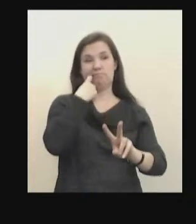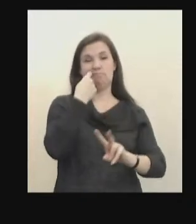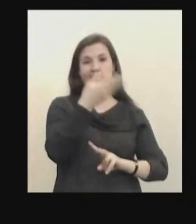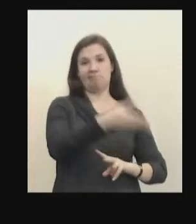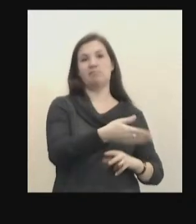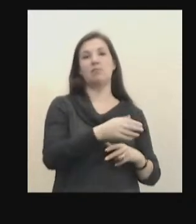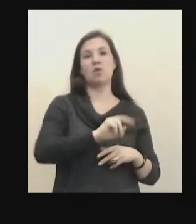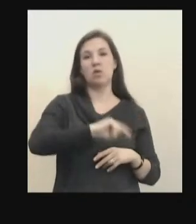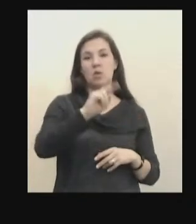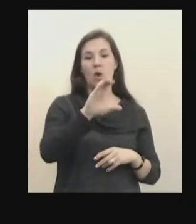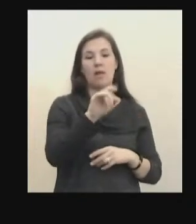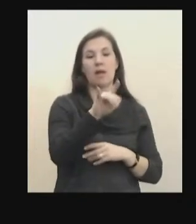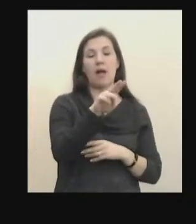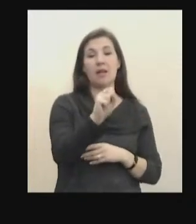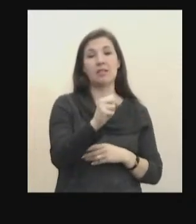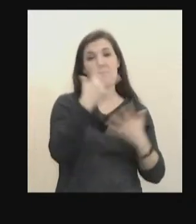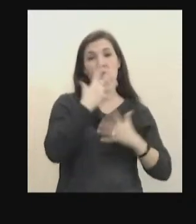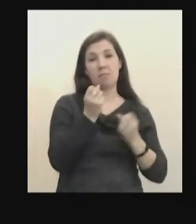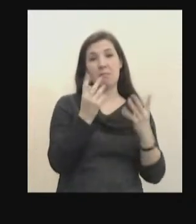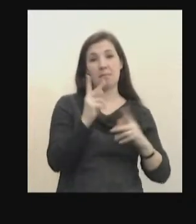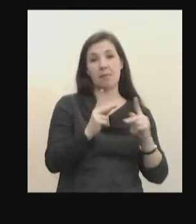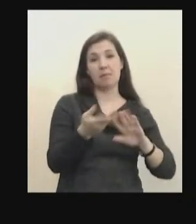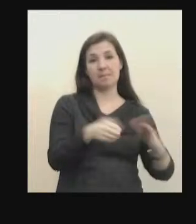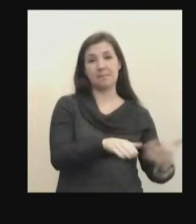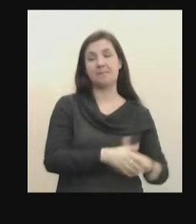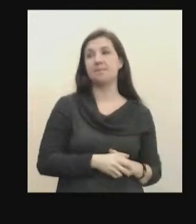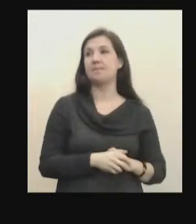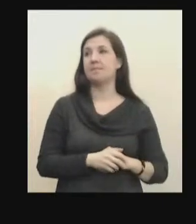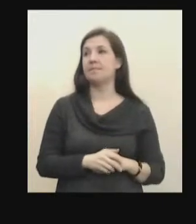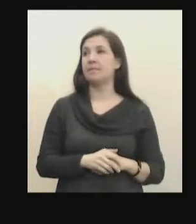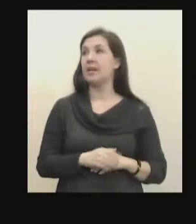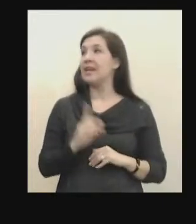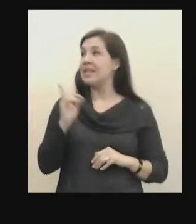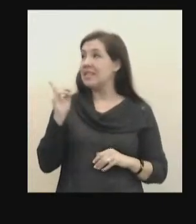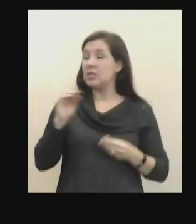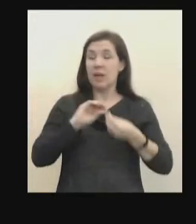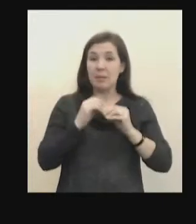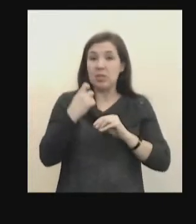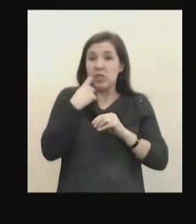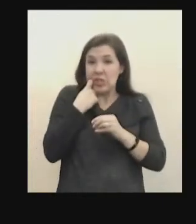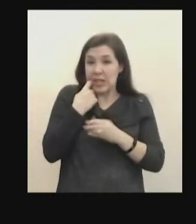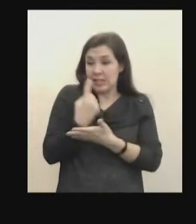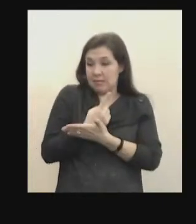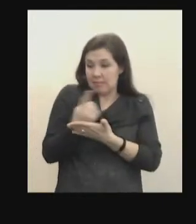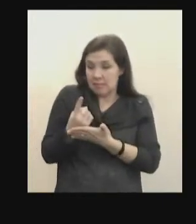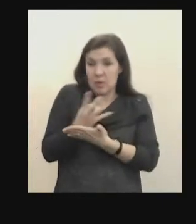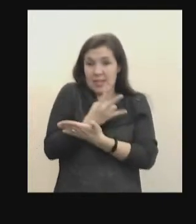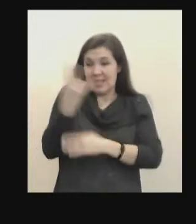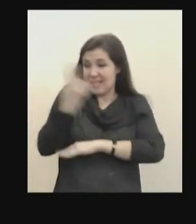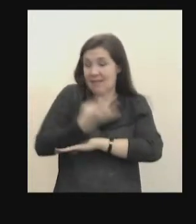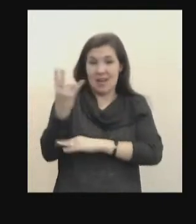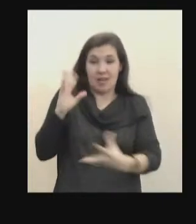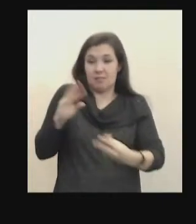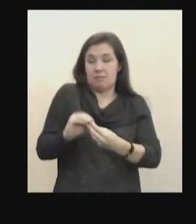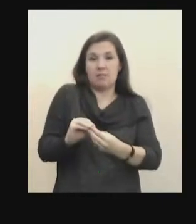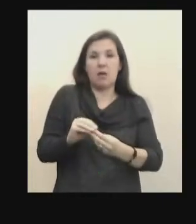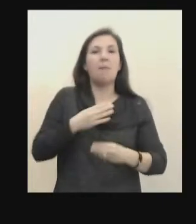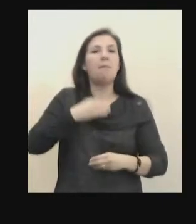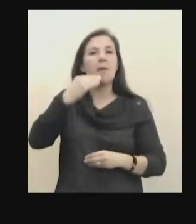who unfortunately perished. These are just the last week alone. This is just a 7-day period. My hometown of